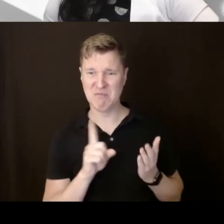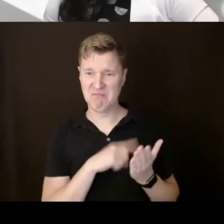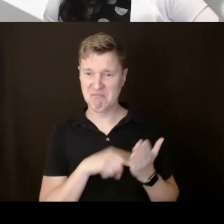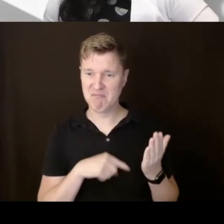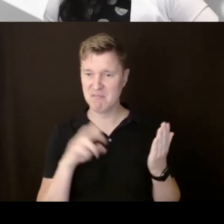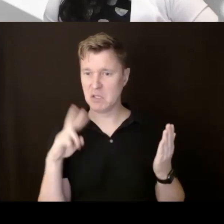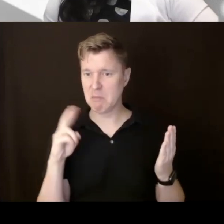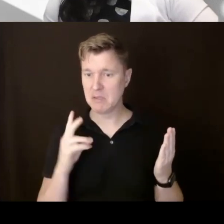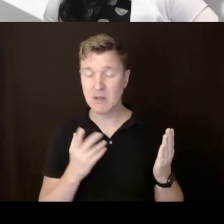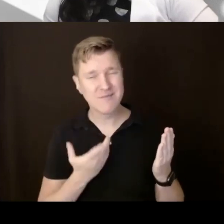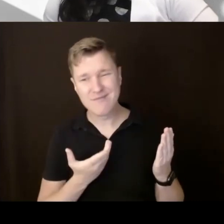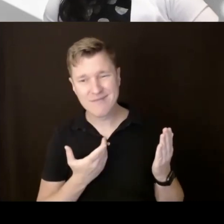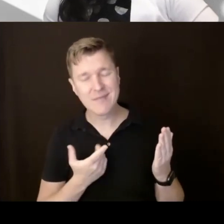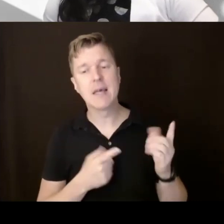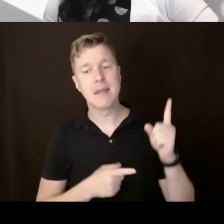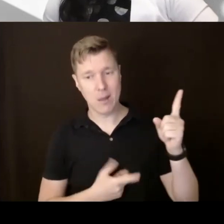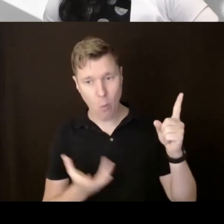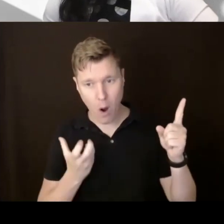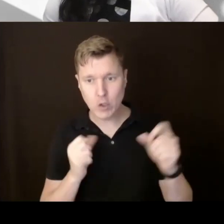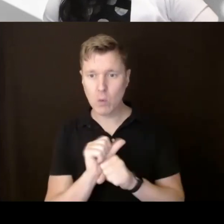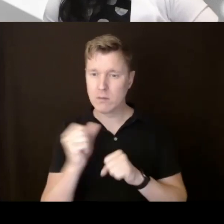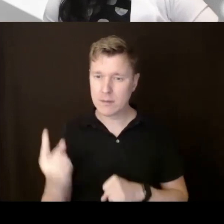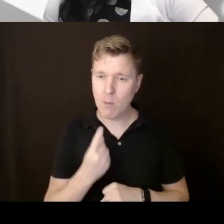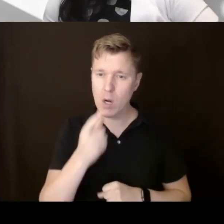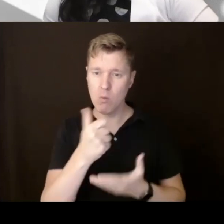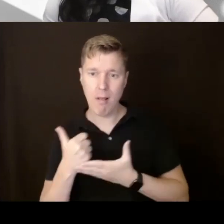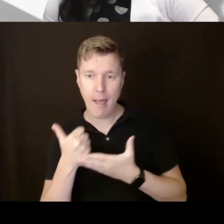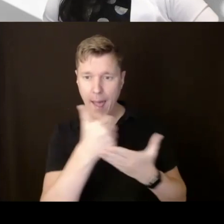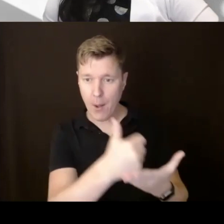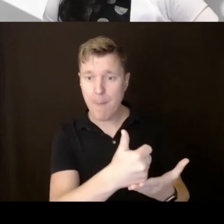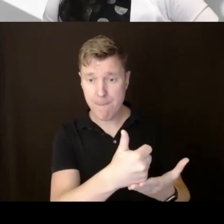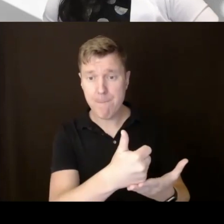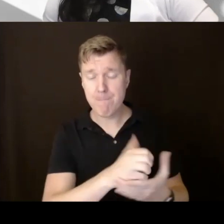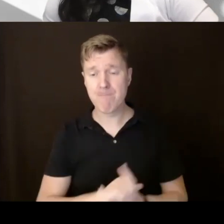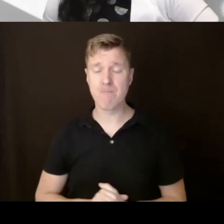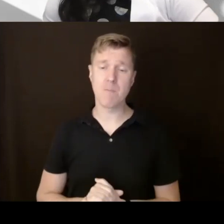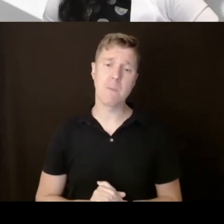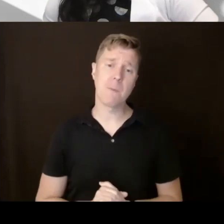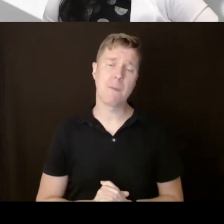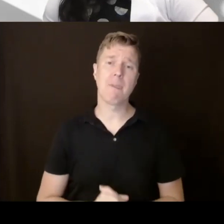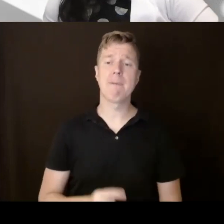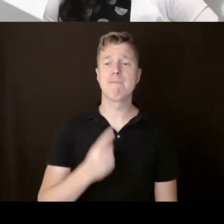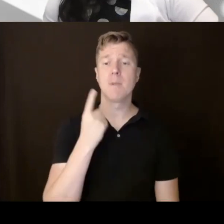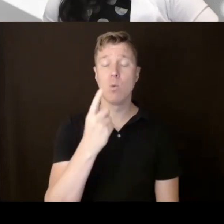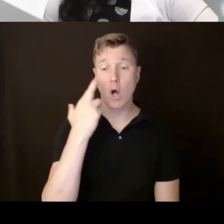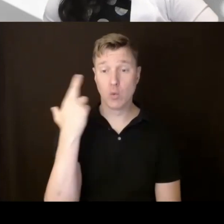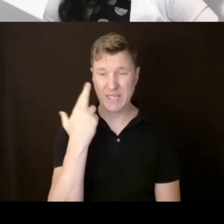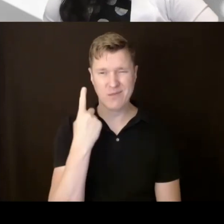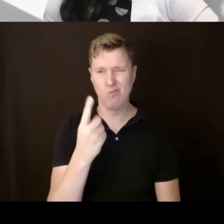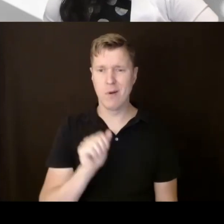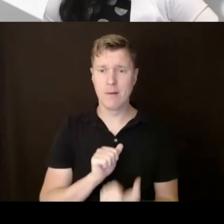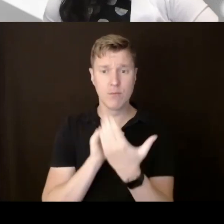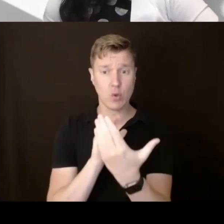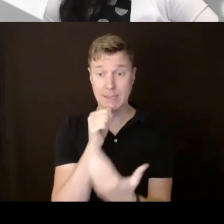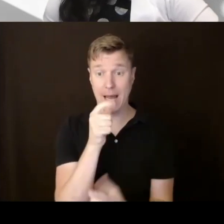with somebody that's there to help them with the situation that they're in. You know, one reason, one approach isn't right and the